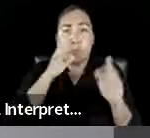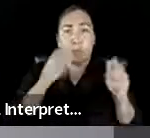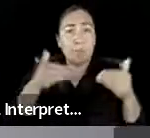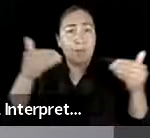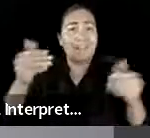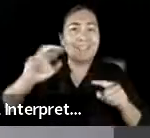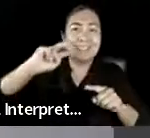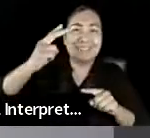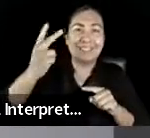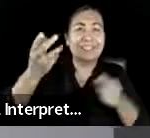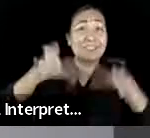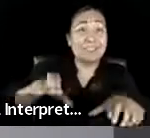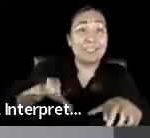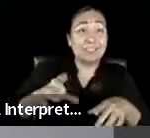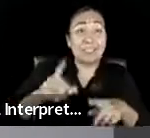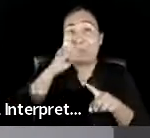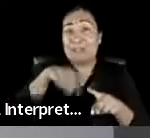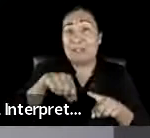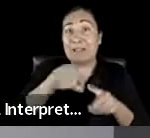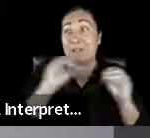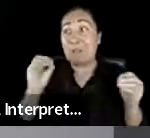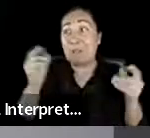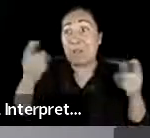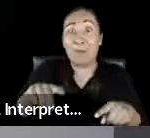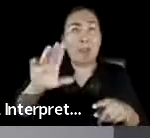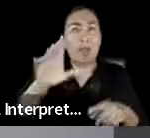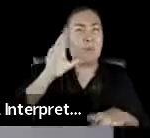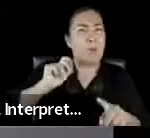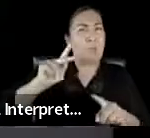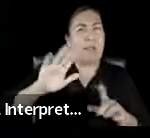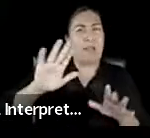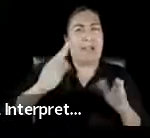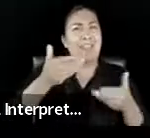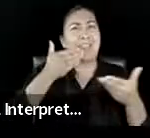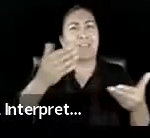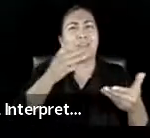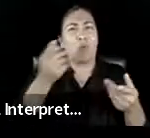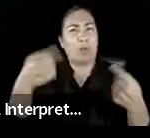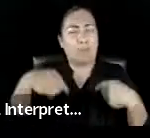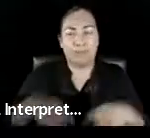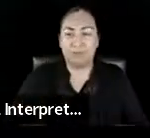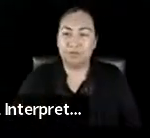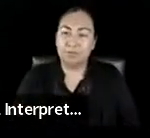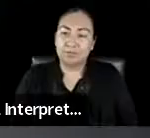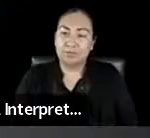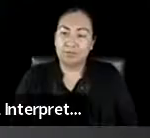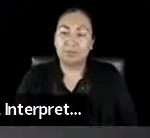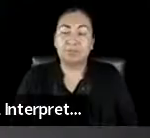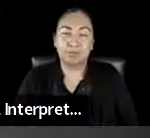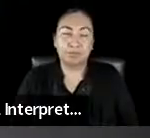this ever happened. So I'll be back in just a few minutes. Enjoy the welcome reel. Thanks for being here. Thanks.